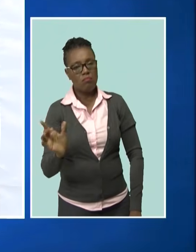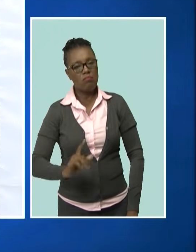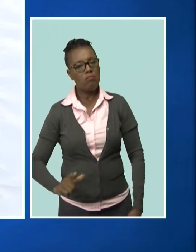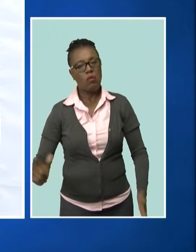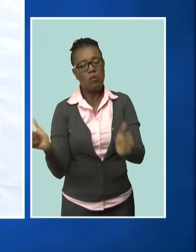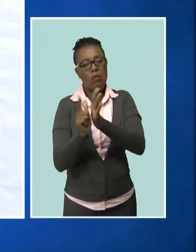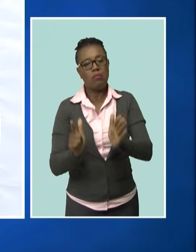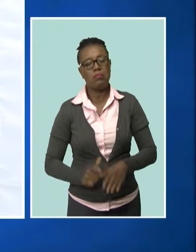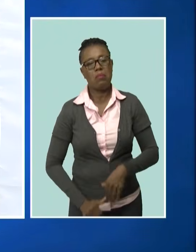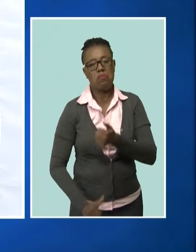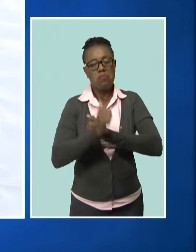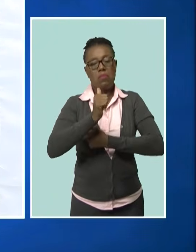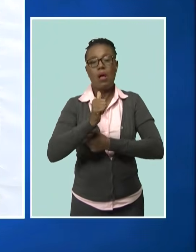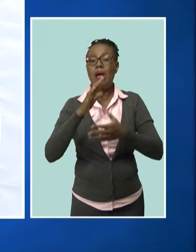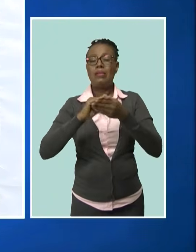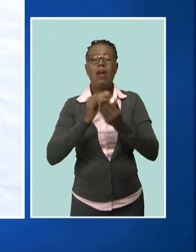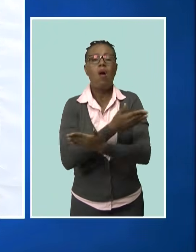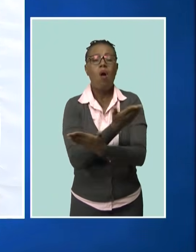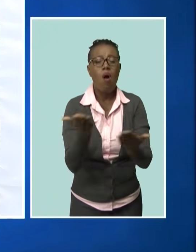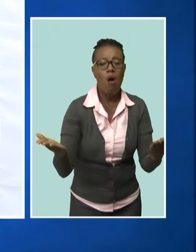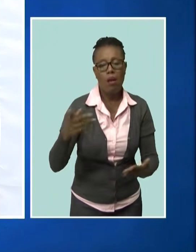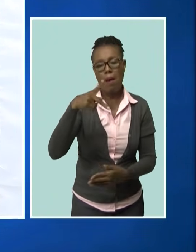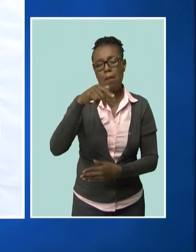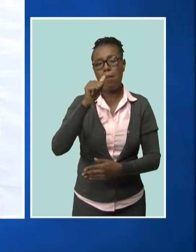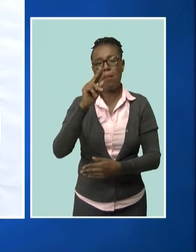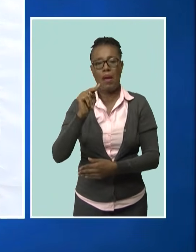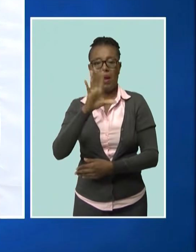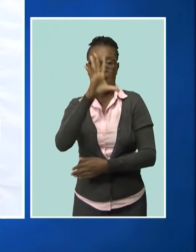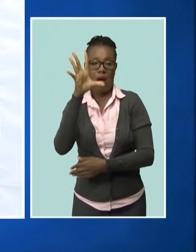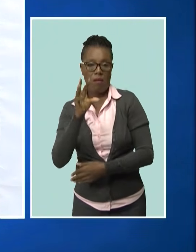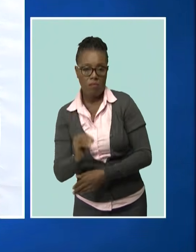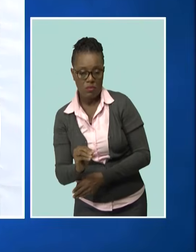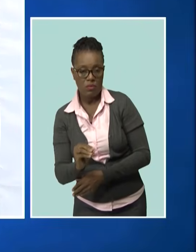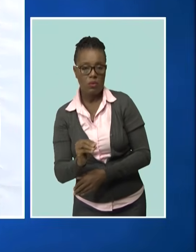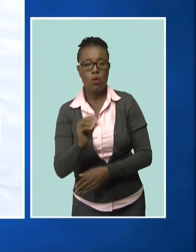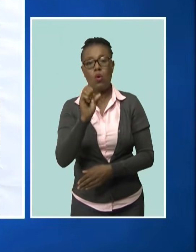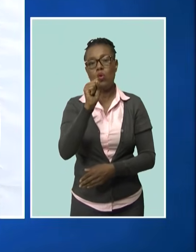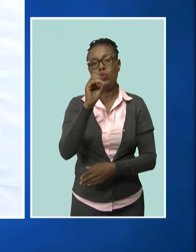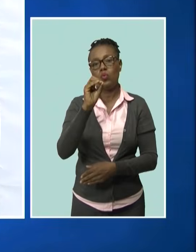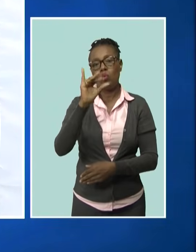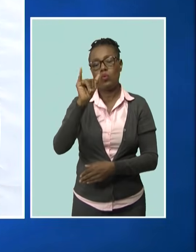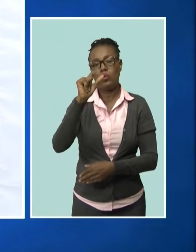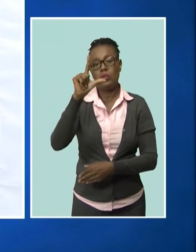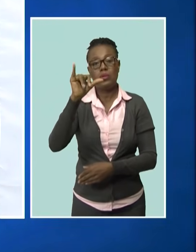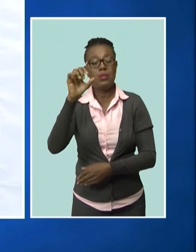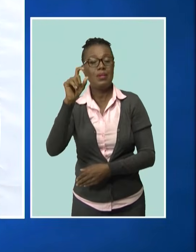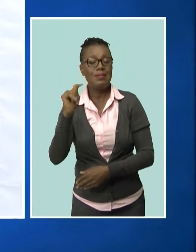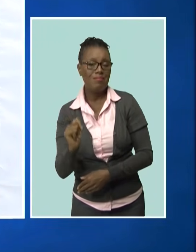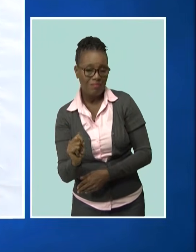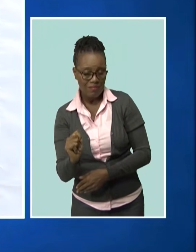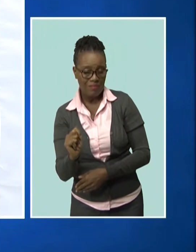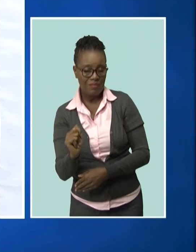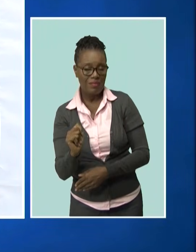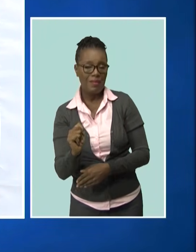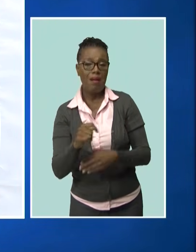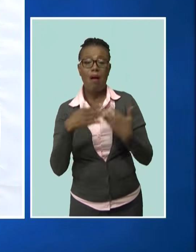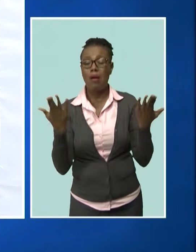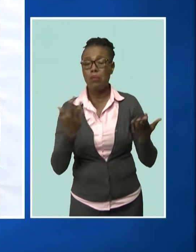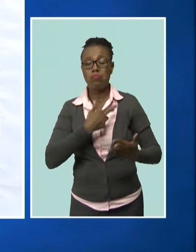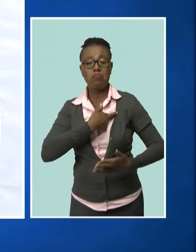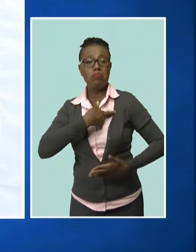all progressive forces, Pan-Africanists, socialists, and even